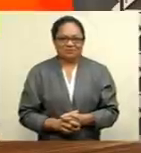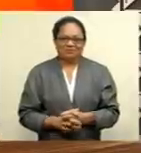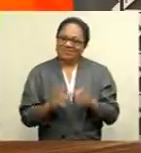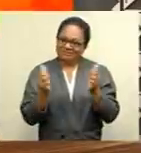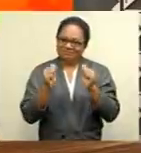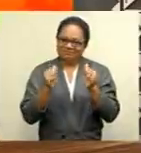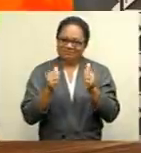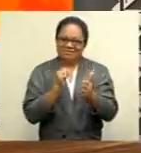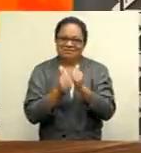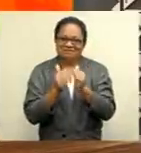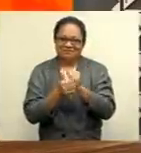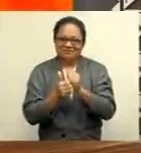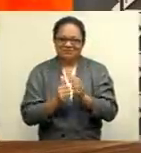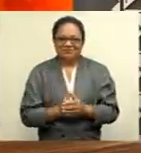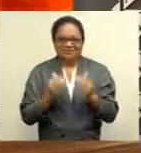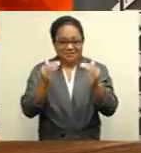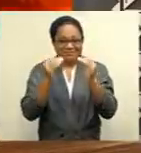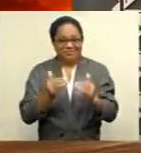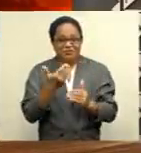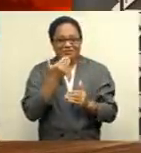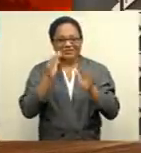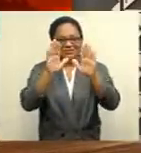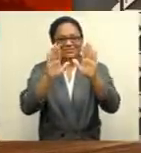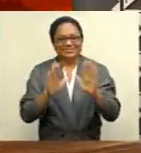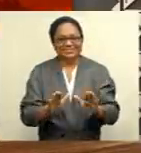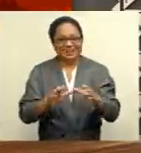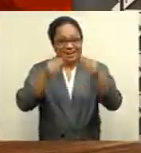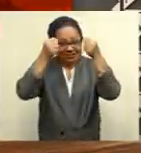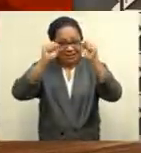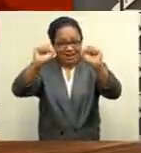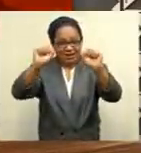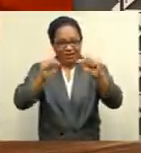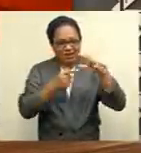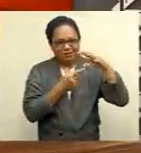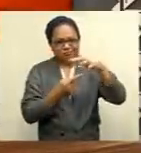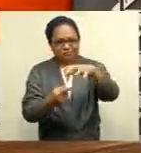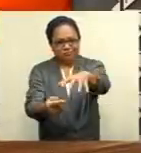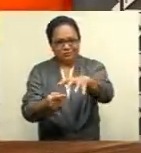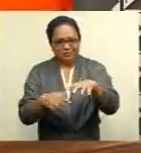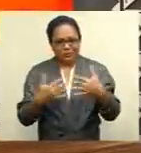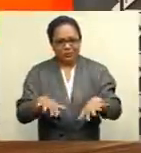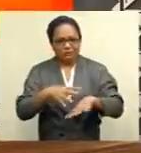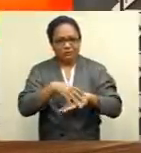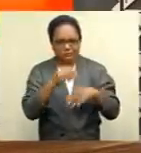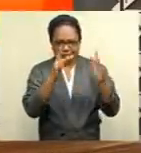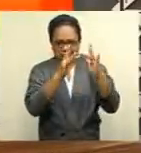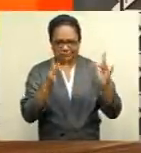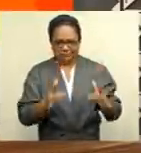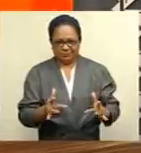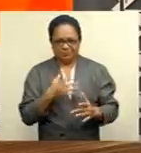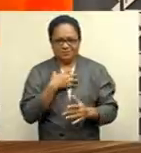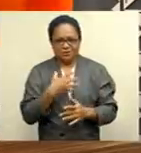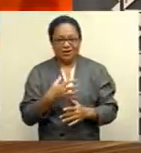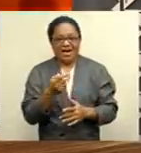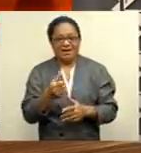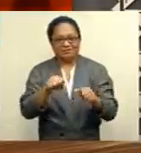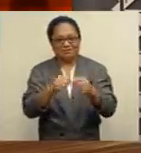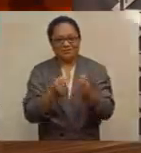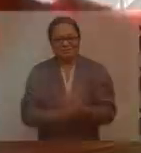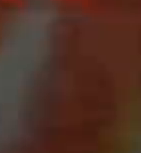That's it from sports tonight. Coming up in Weird and Wonderful, cows going on helicopter rides in the Swiss Alps. This and more after the break.